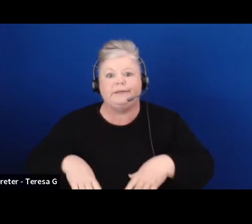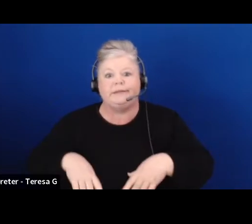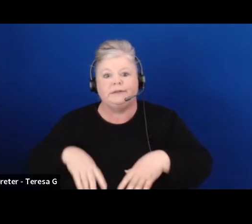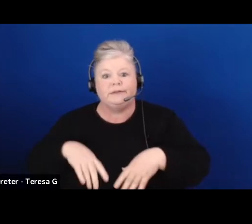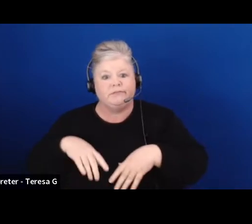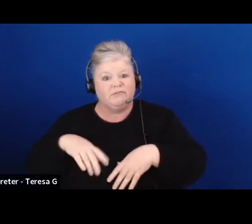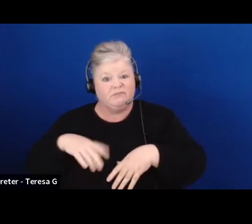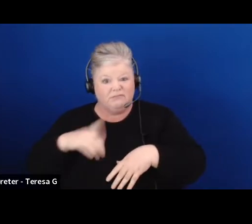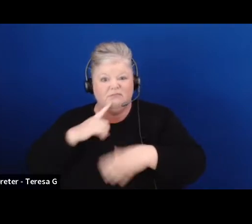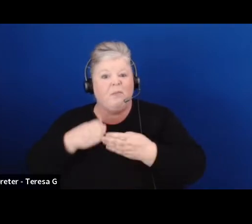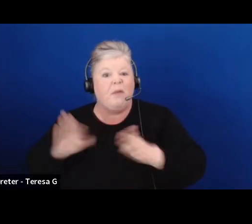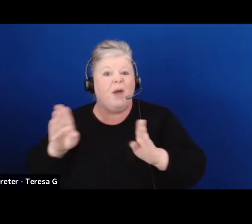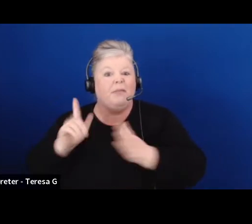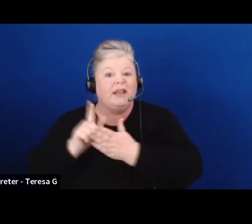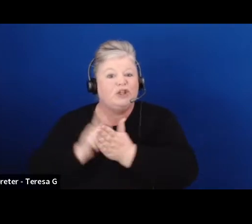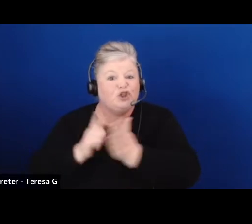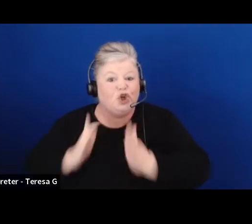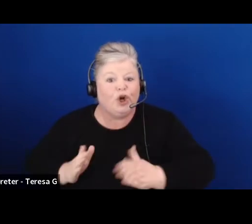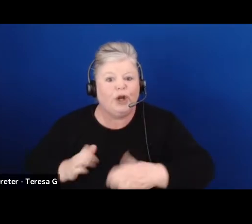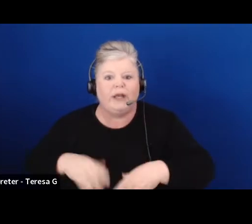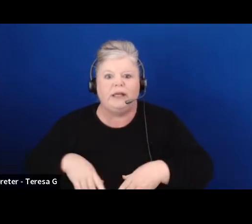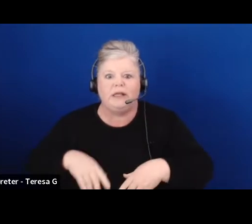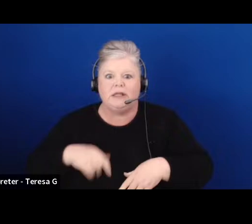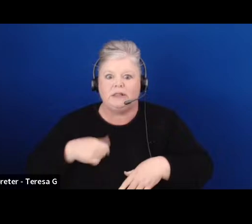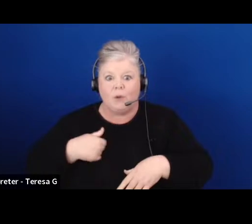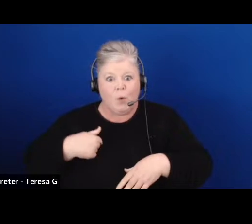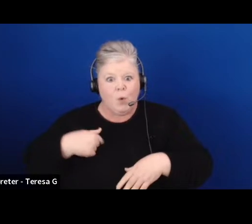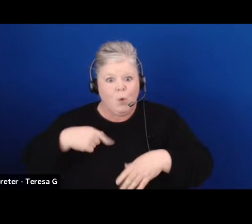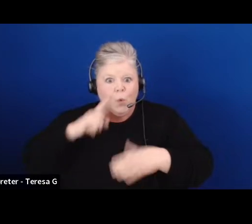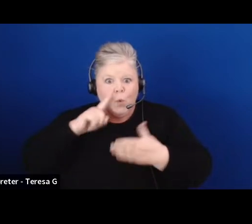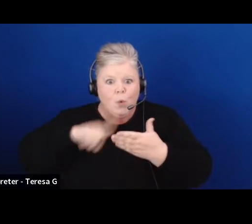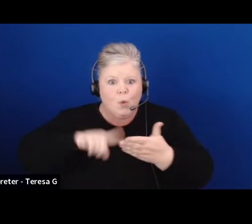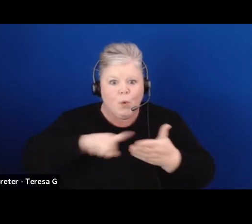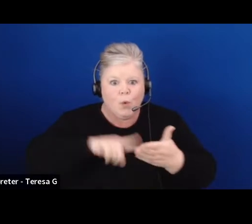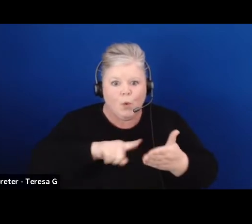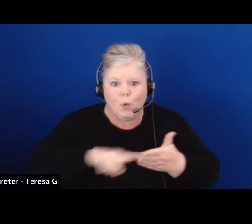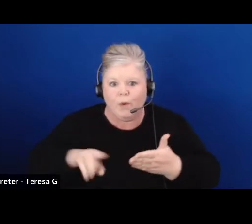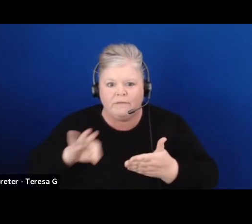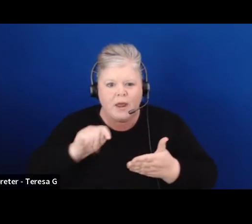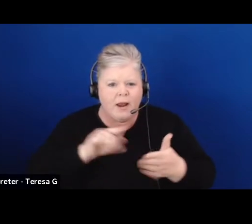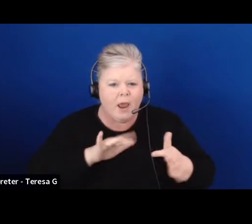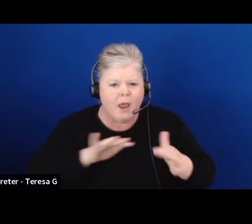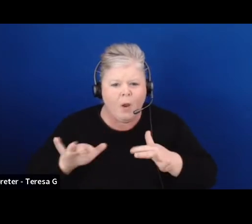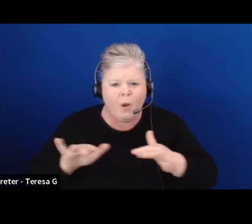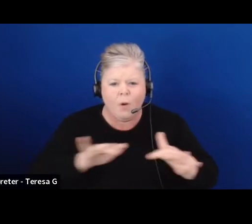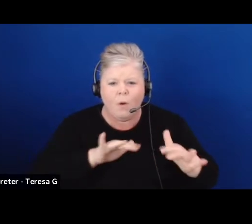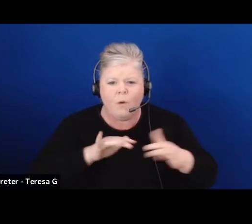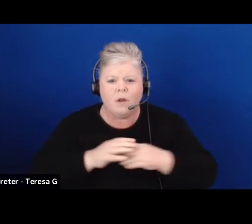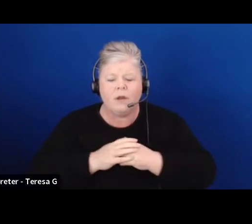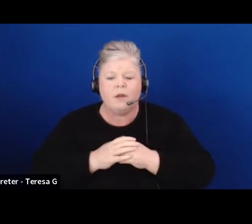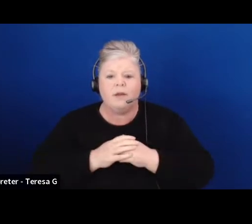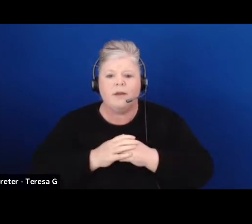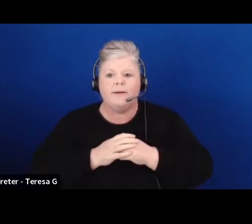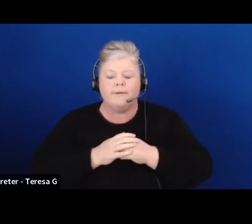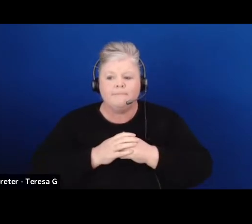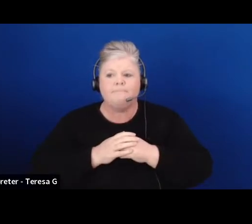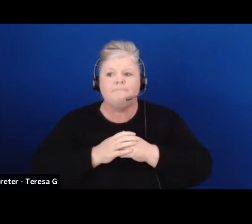up all of the details about the case, about the situation with our trainings.